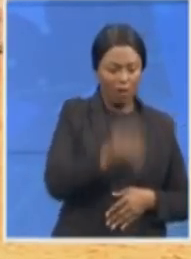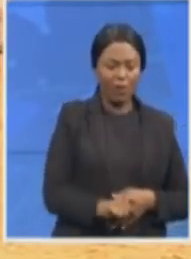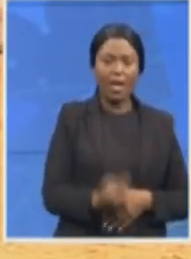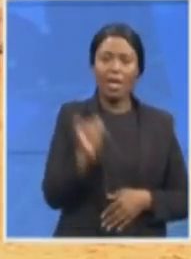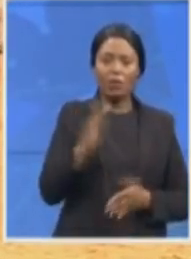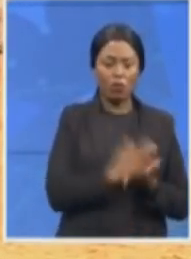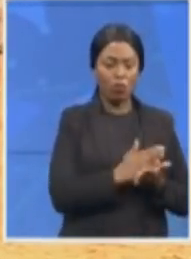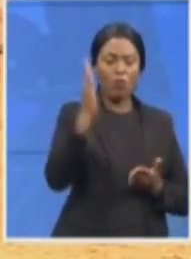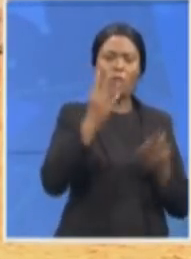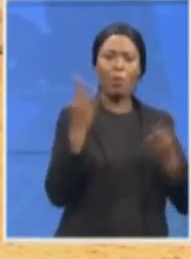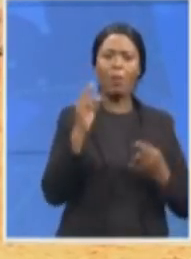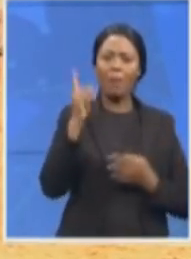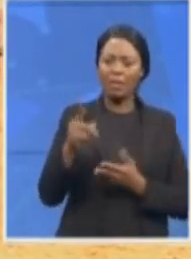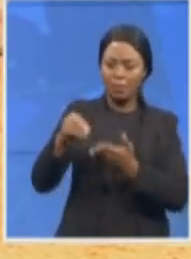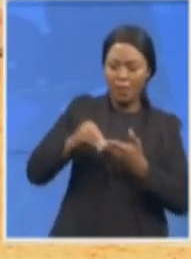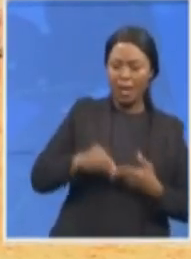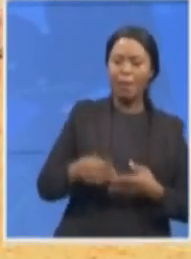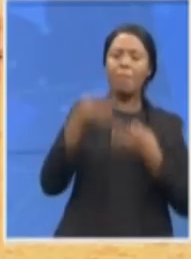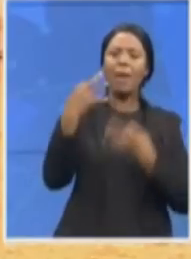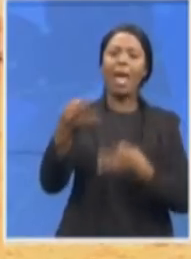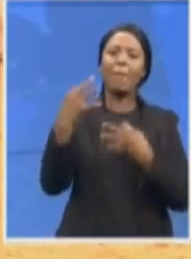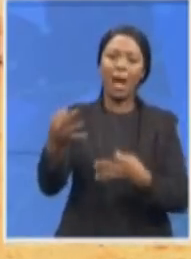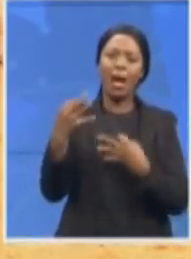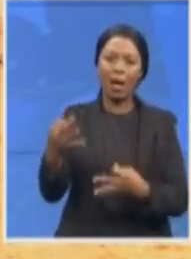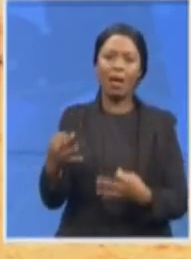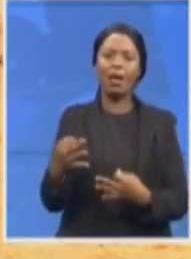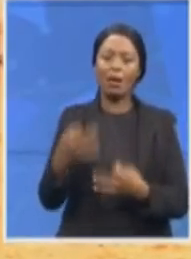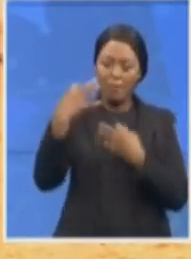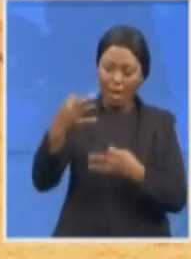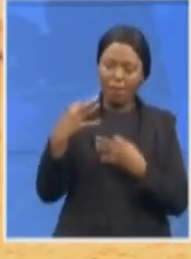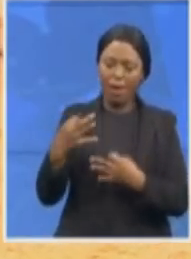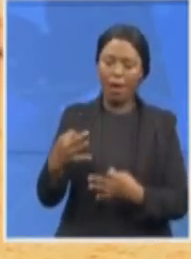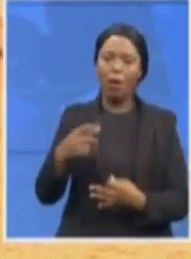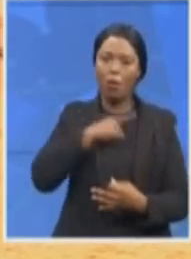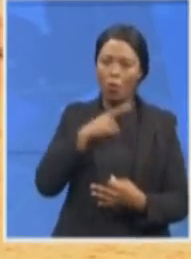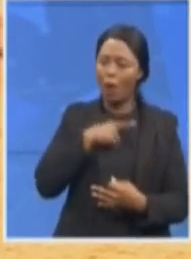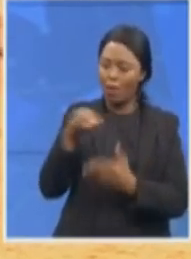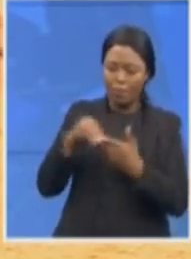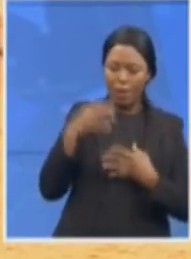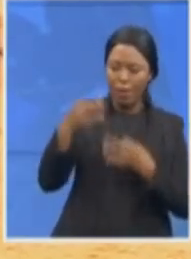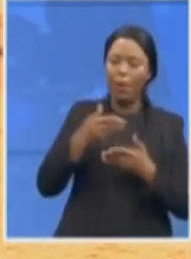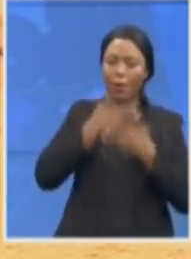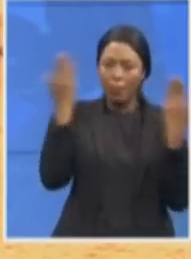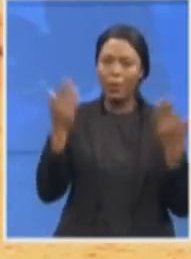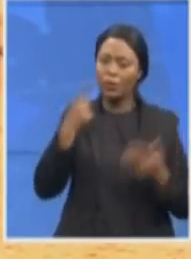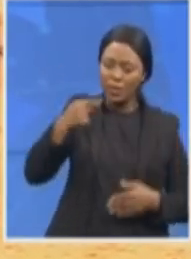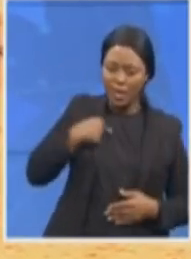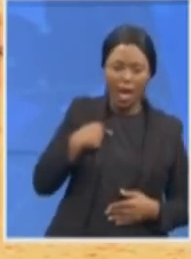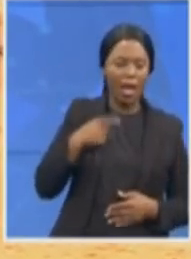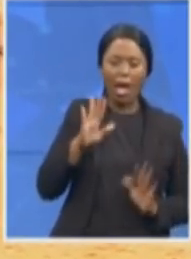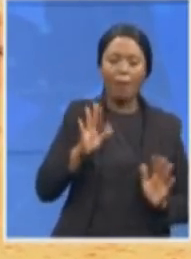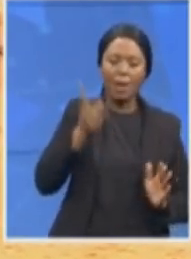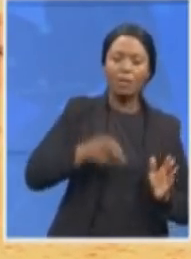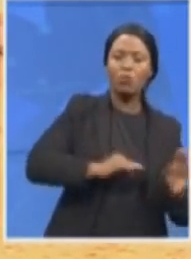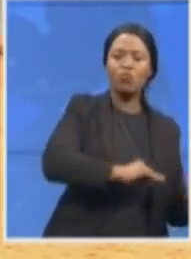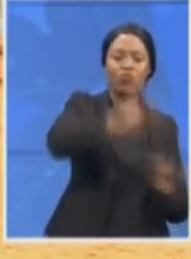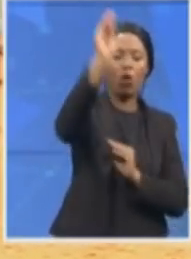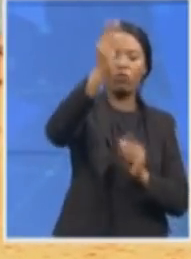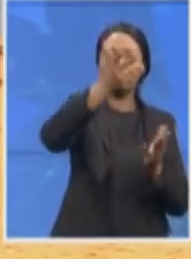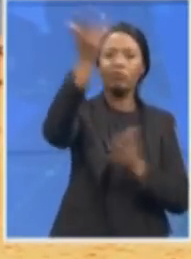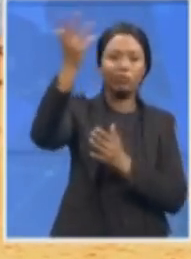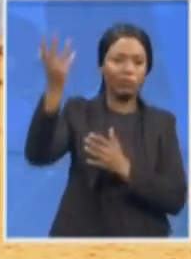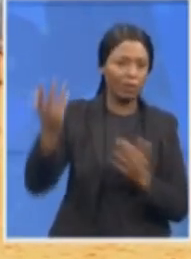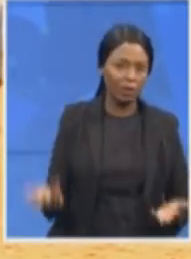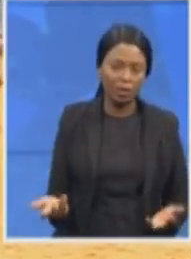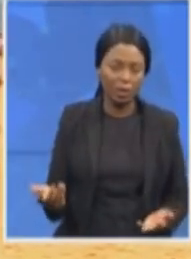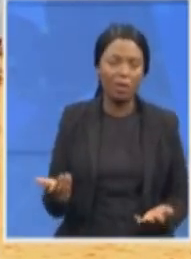even a paper, a court order to tell us that they don't want us here. They just come and build our mikuku here.